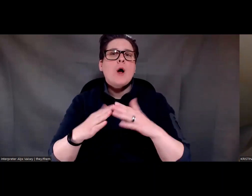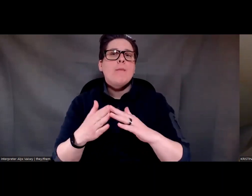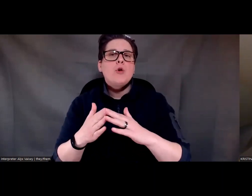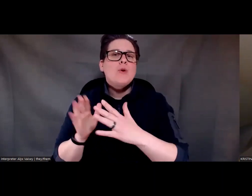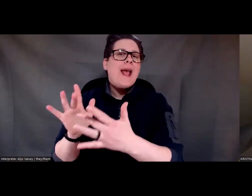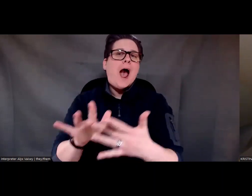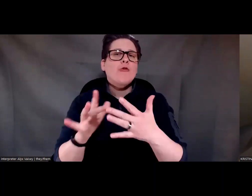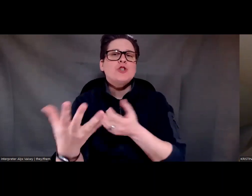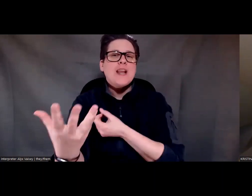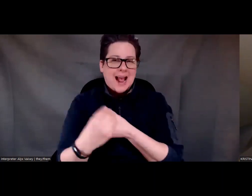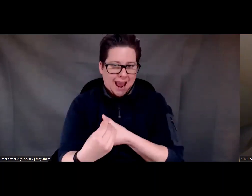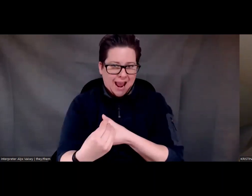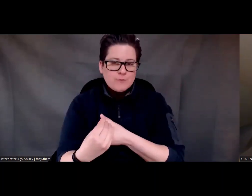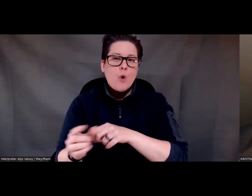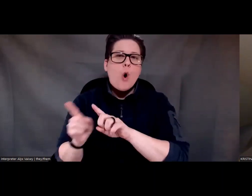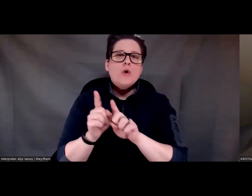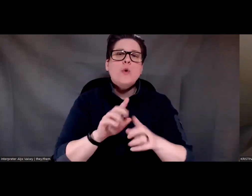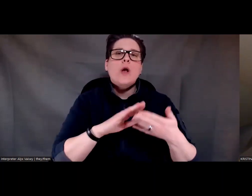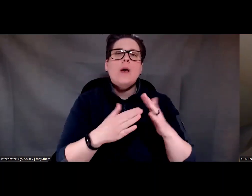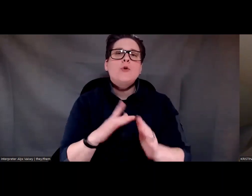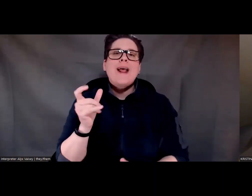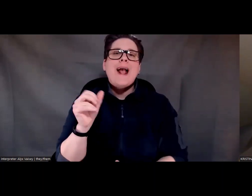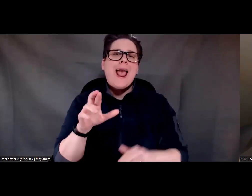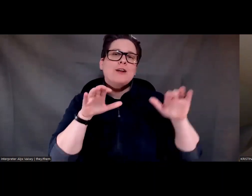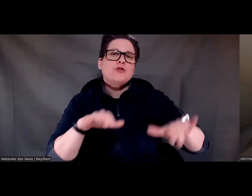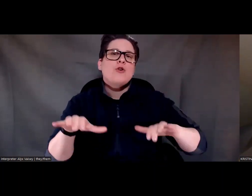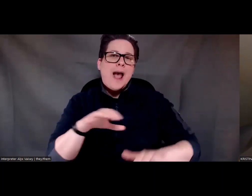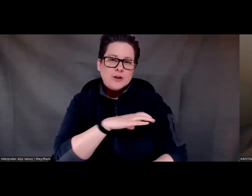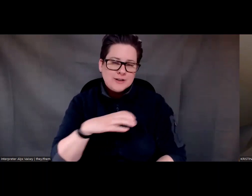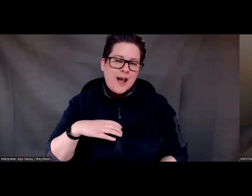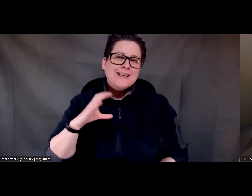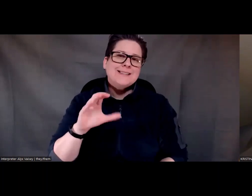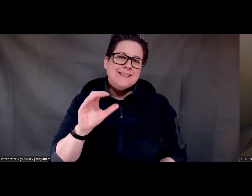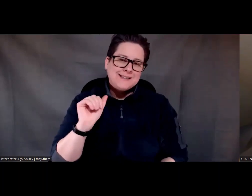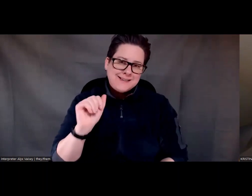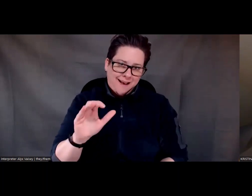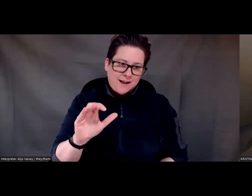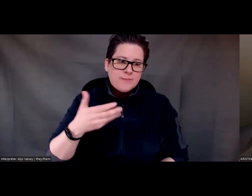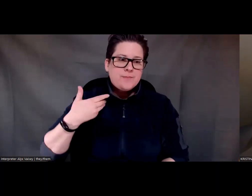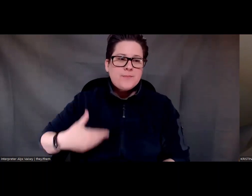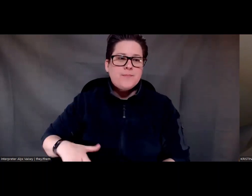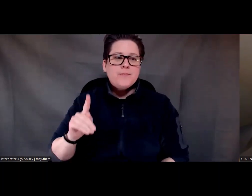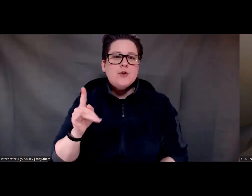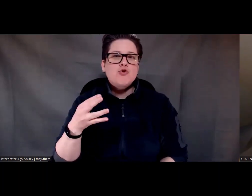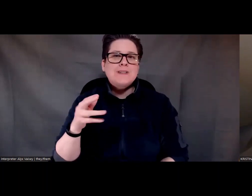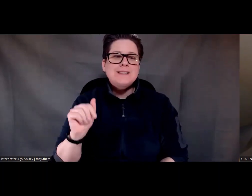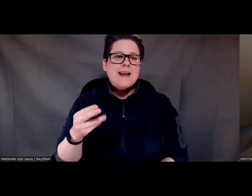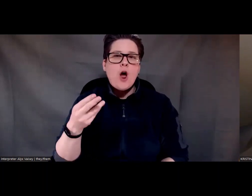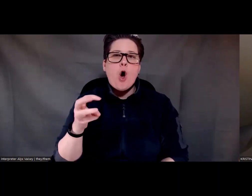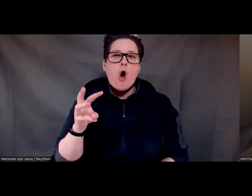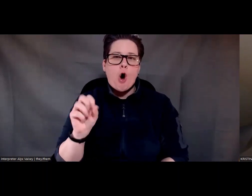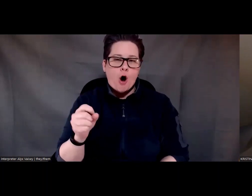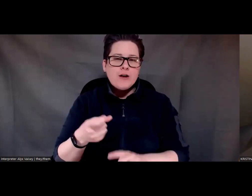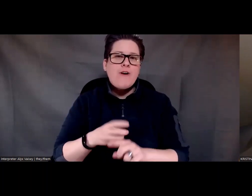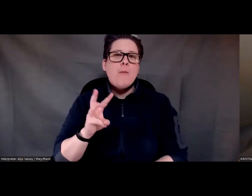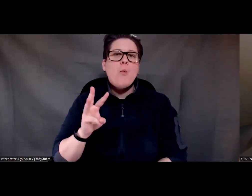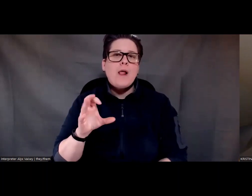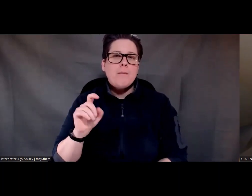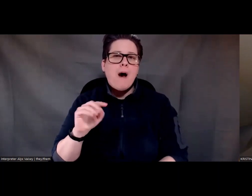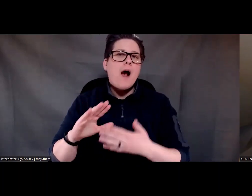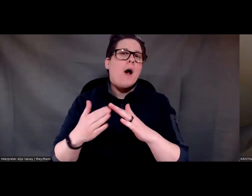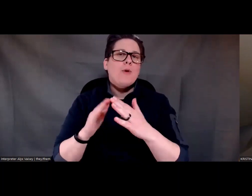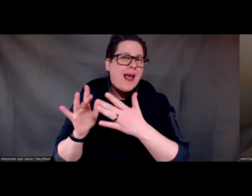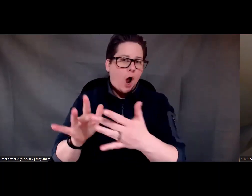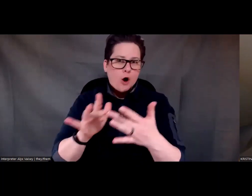Engagement and its Community Cancer Action Council, or CCAC. I'm Christina Hawes from Wilmot's Community Outreach and Engagement team and